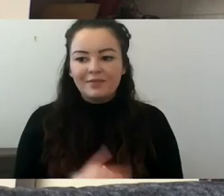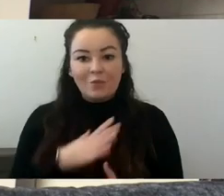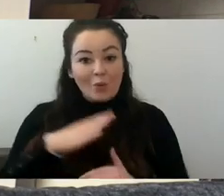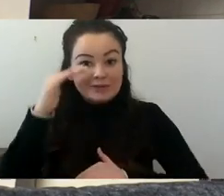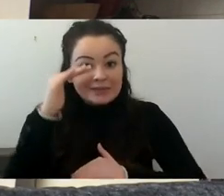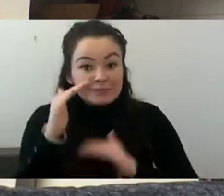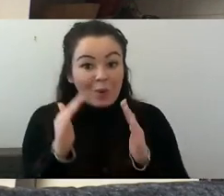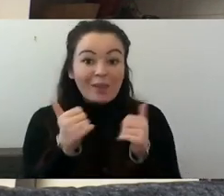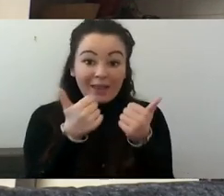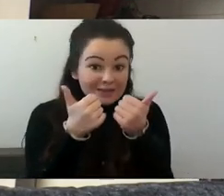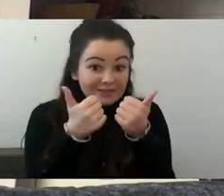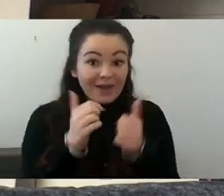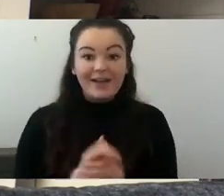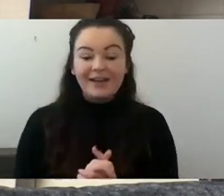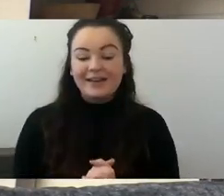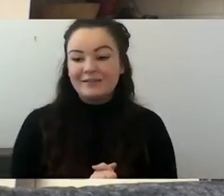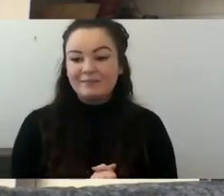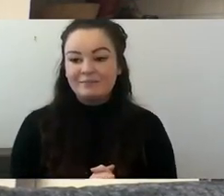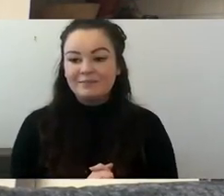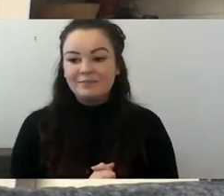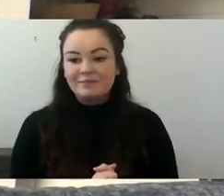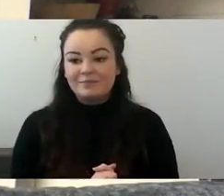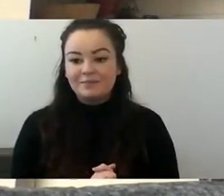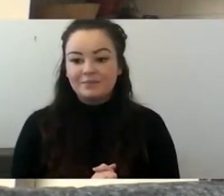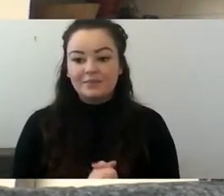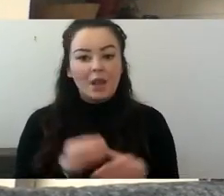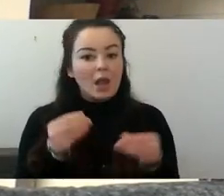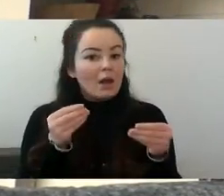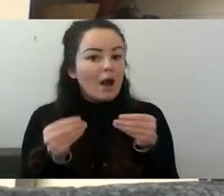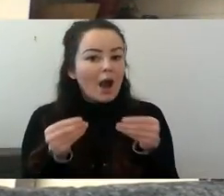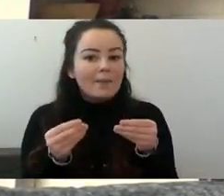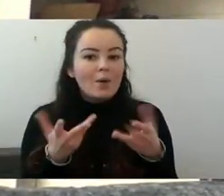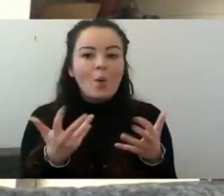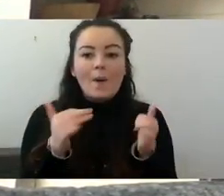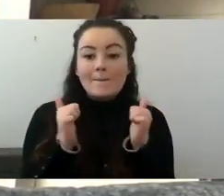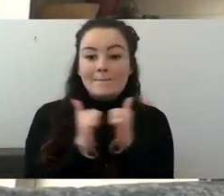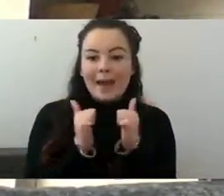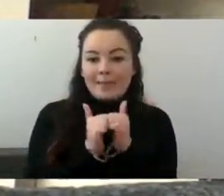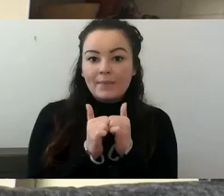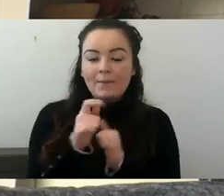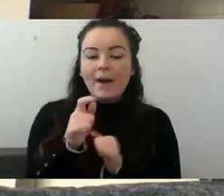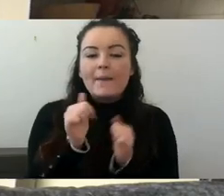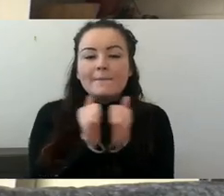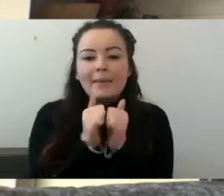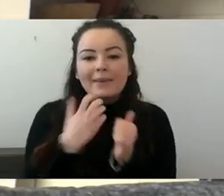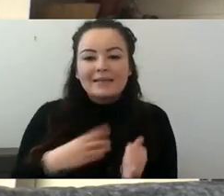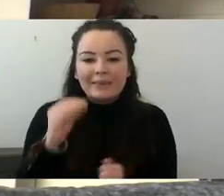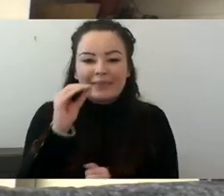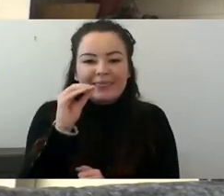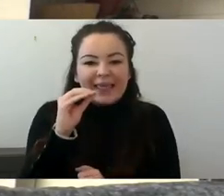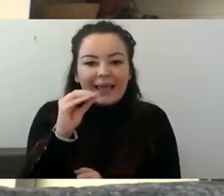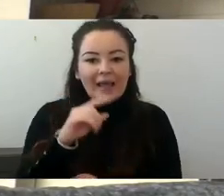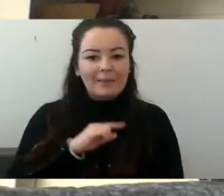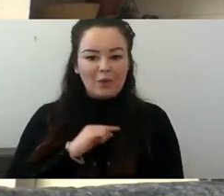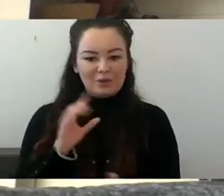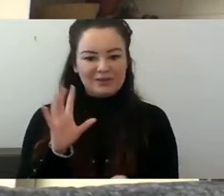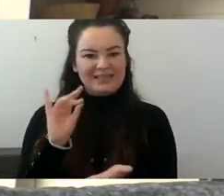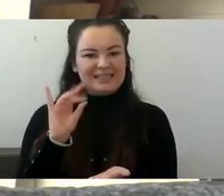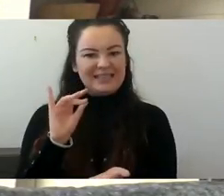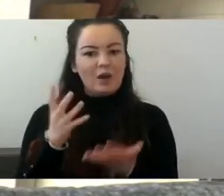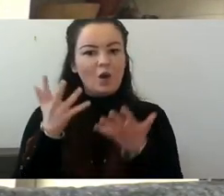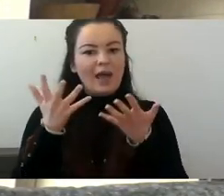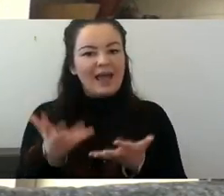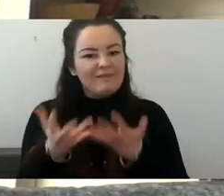to work on a smaller size. That's absolutely fine. So cardboard or paper needs to be nice and thick as